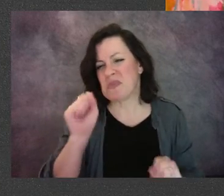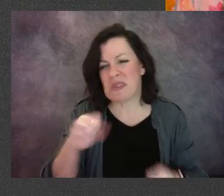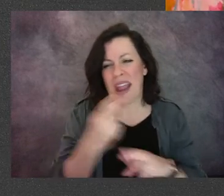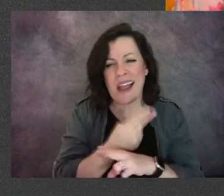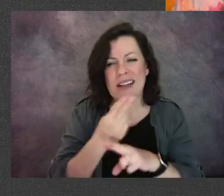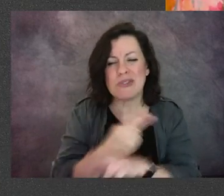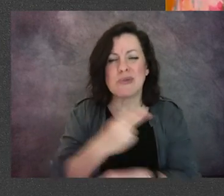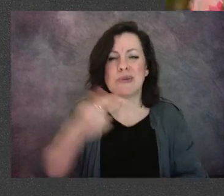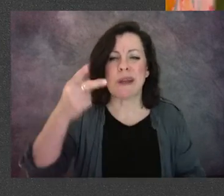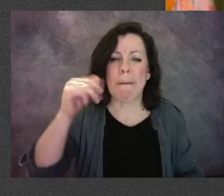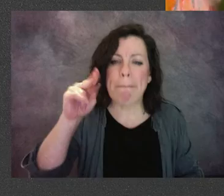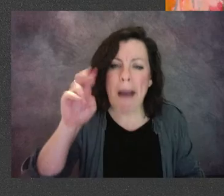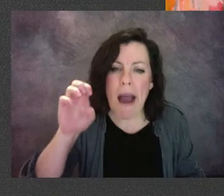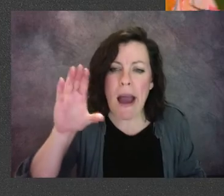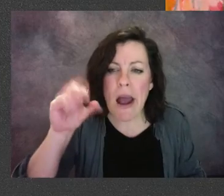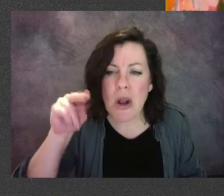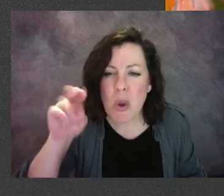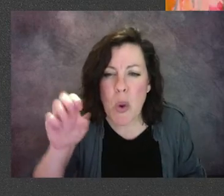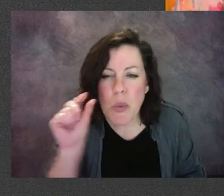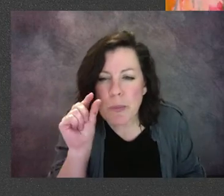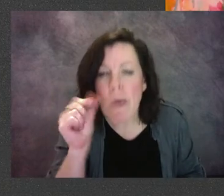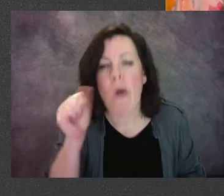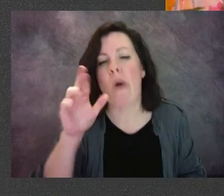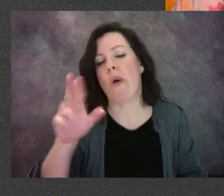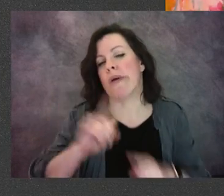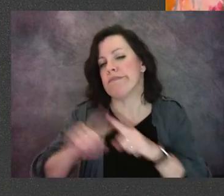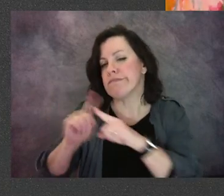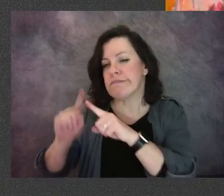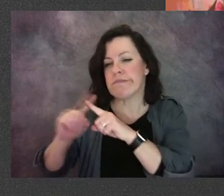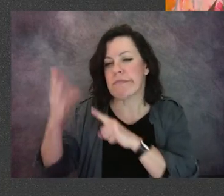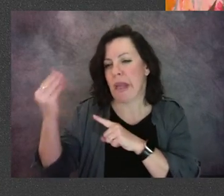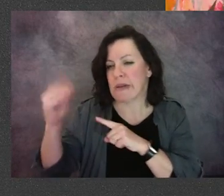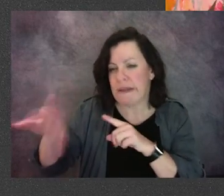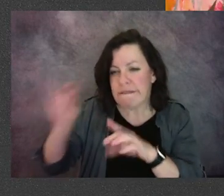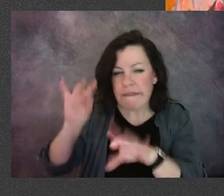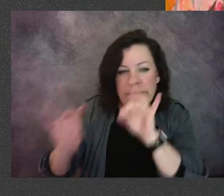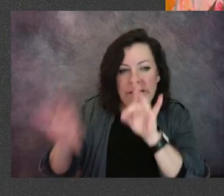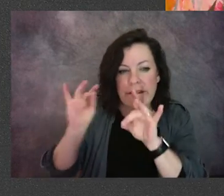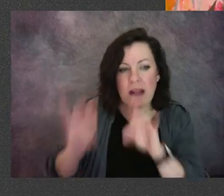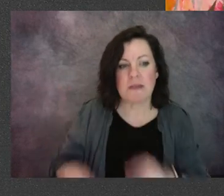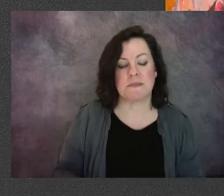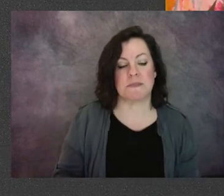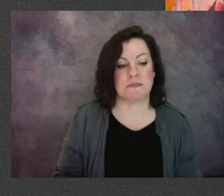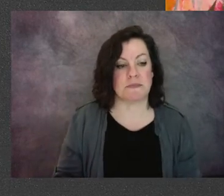little pine cones. Really like these little Japanese maples.